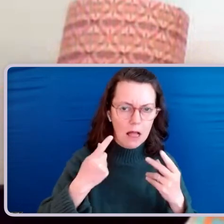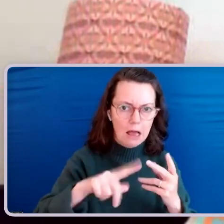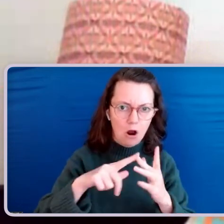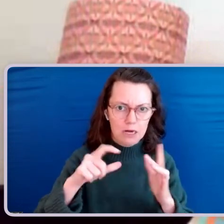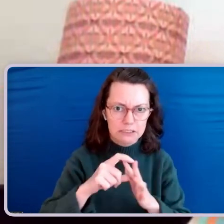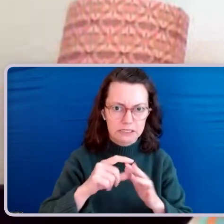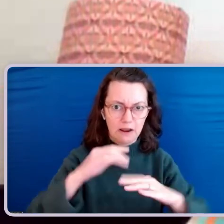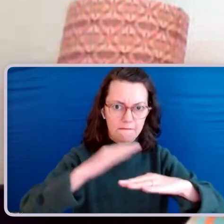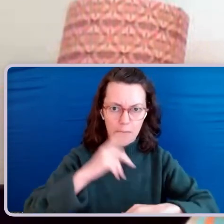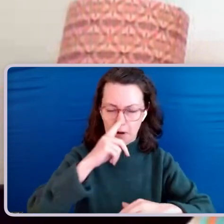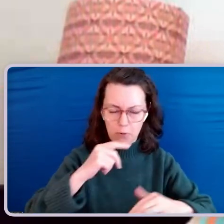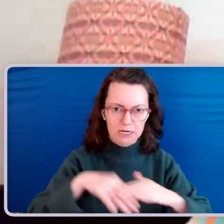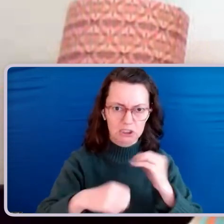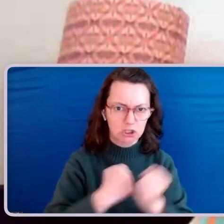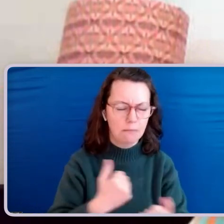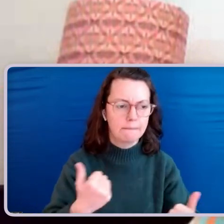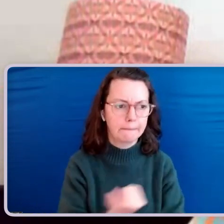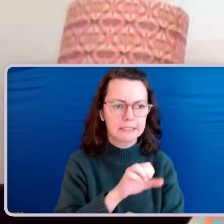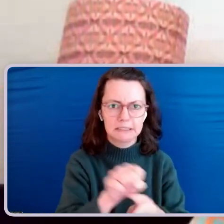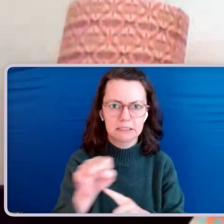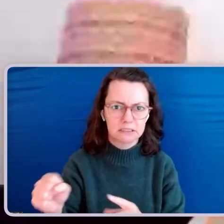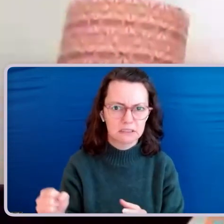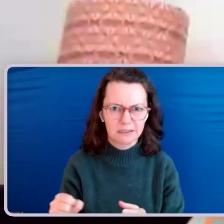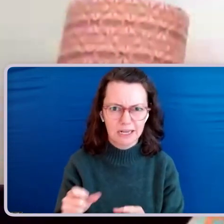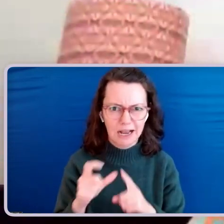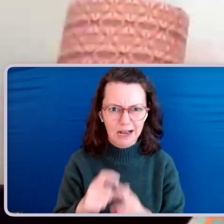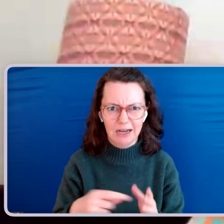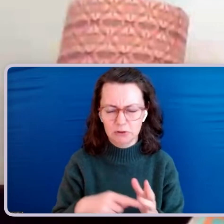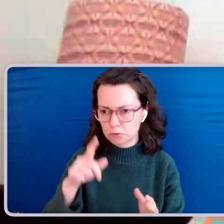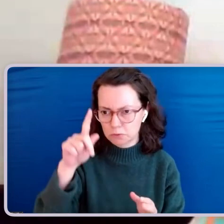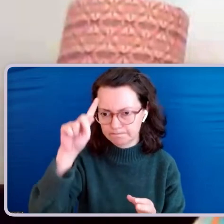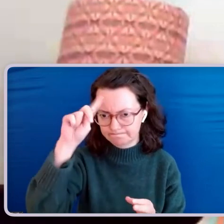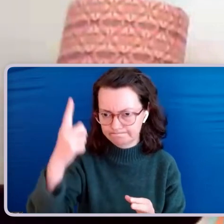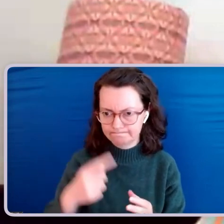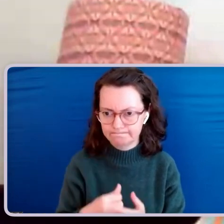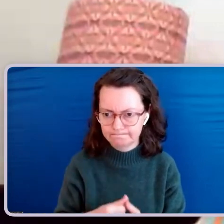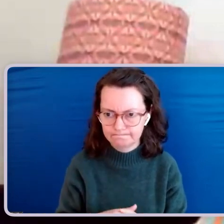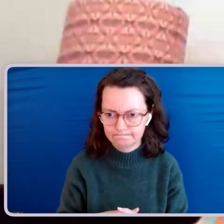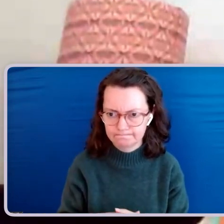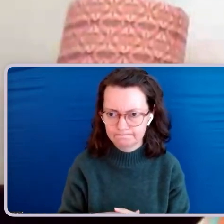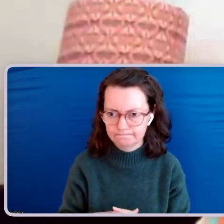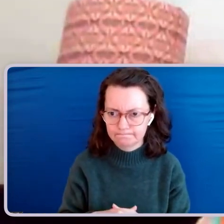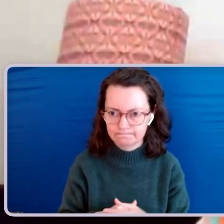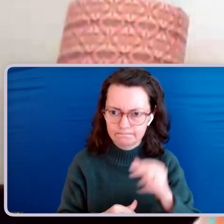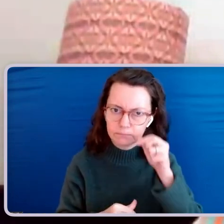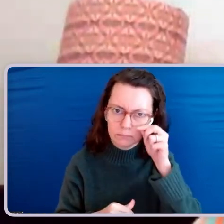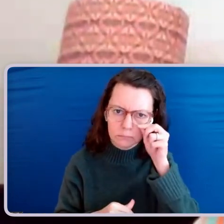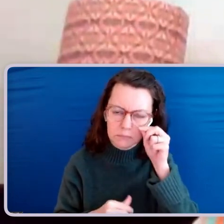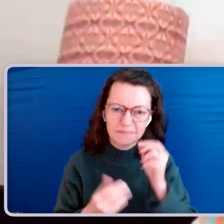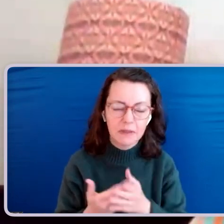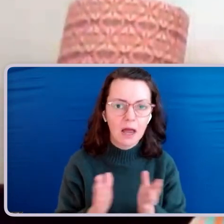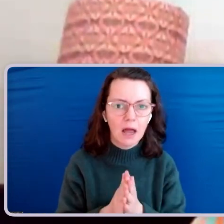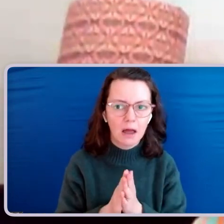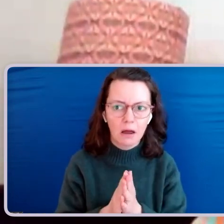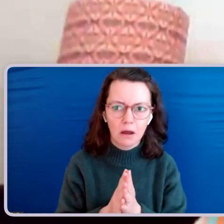it's just really hard to comprehend exactly how that would have affected individuals who were subjected to that